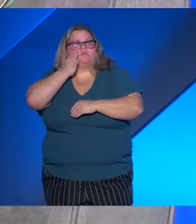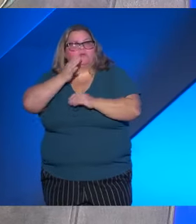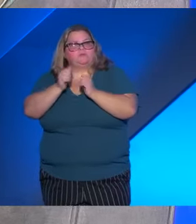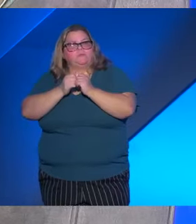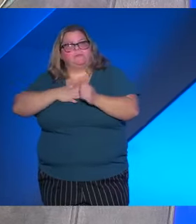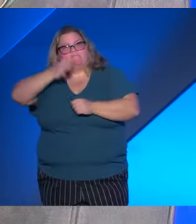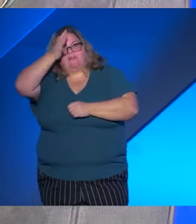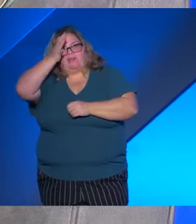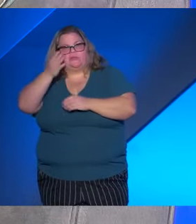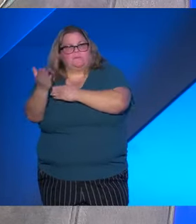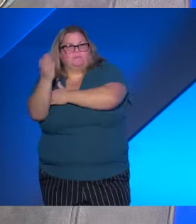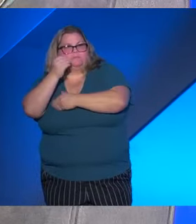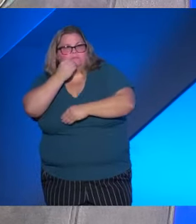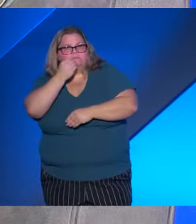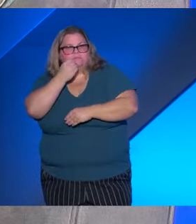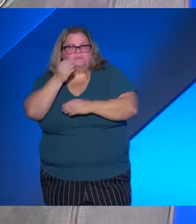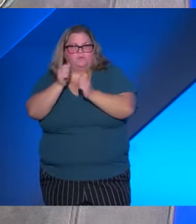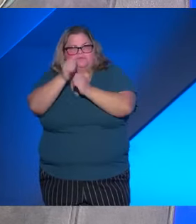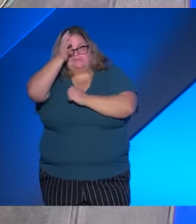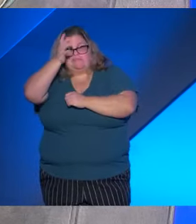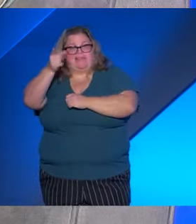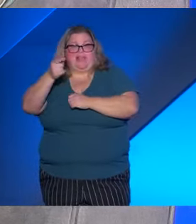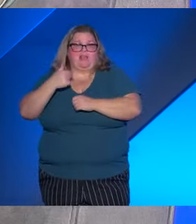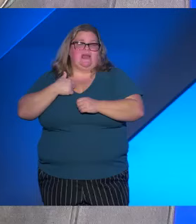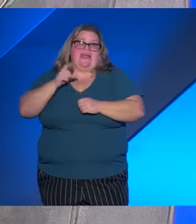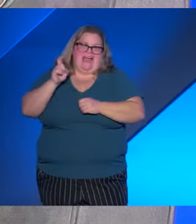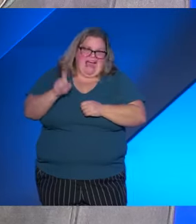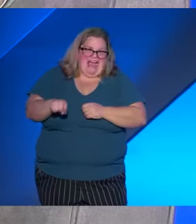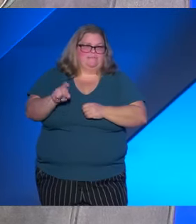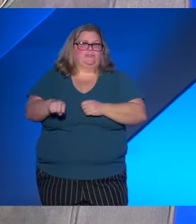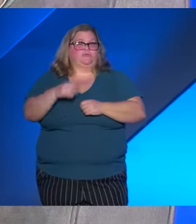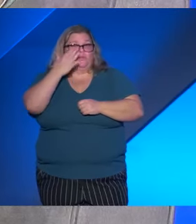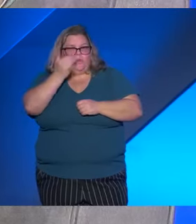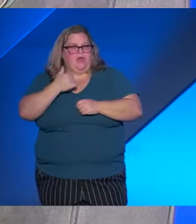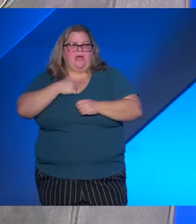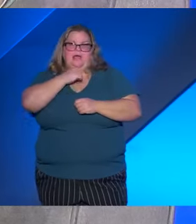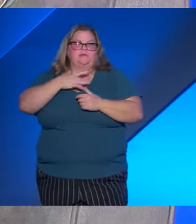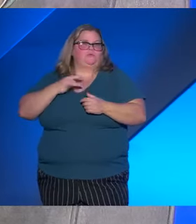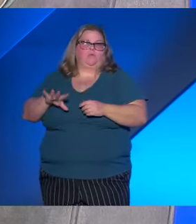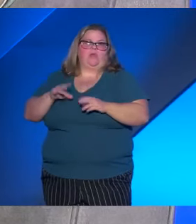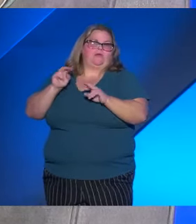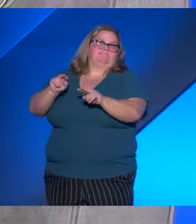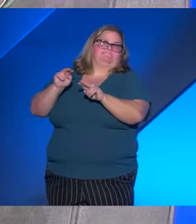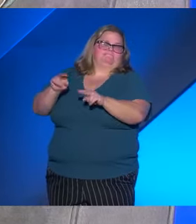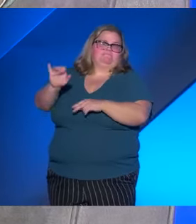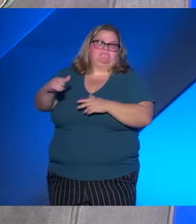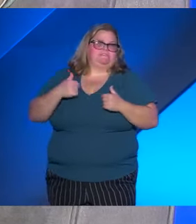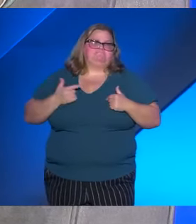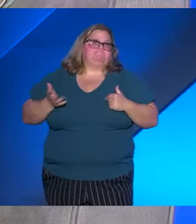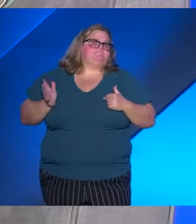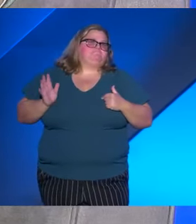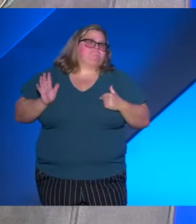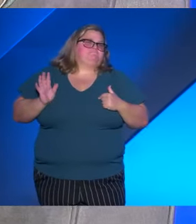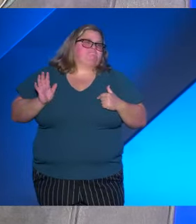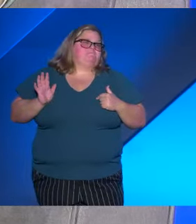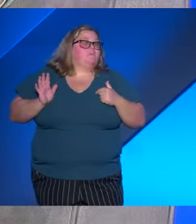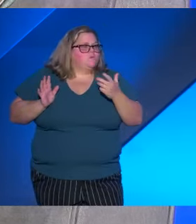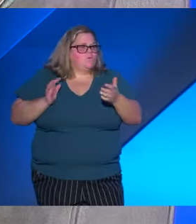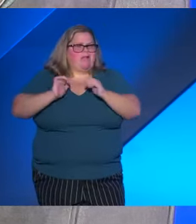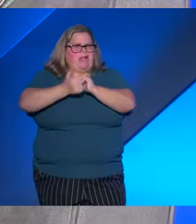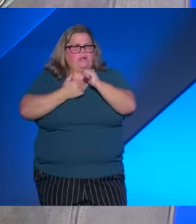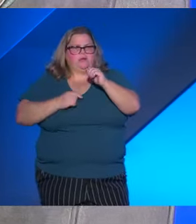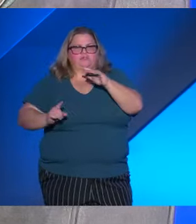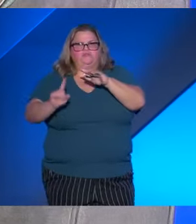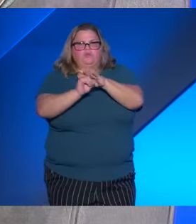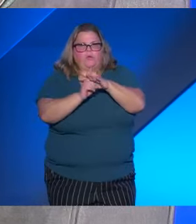that. And so for me, how do I really decide and choose to show up in a place of